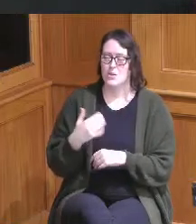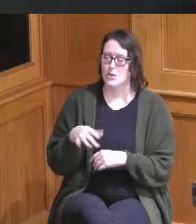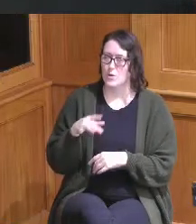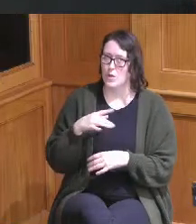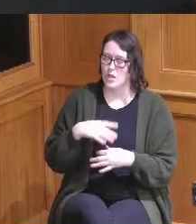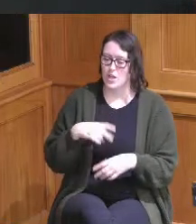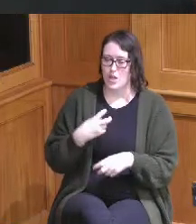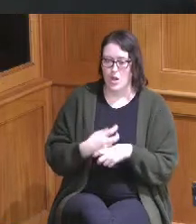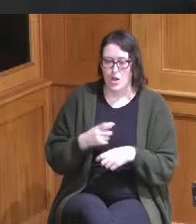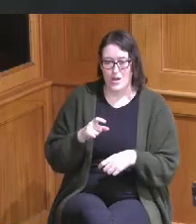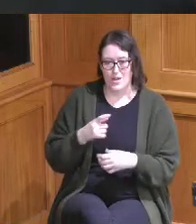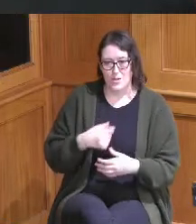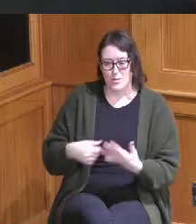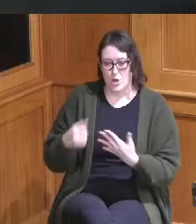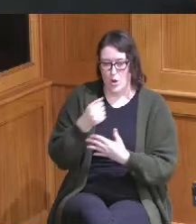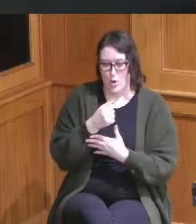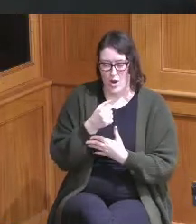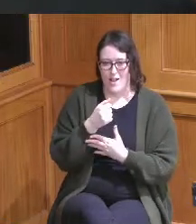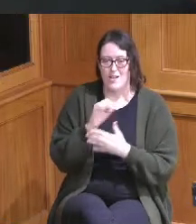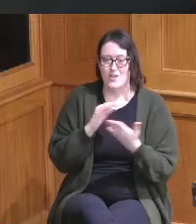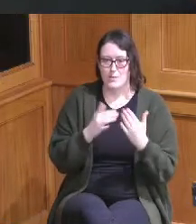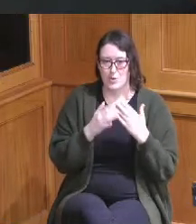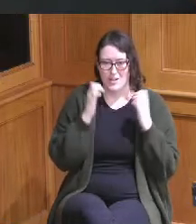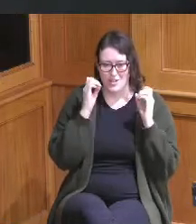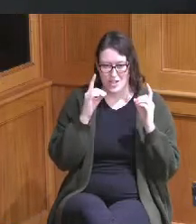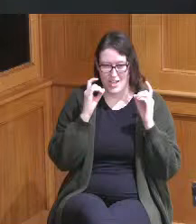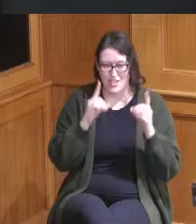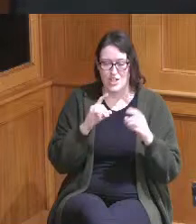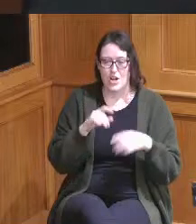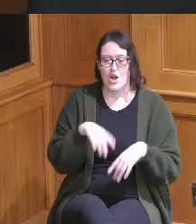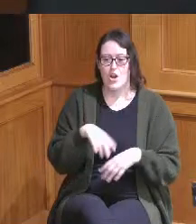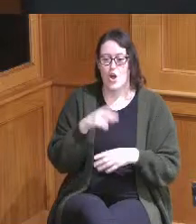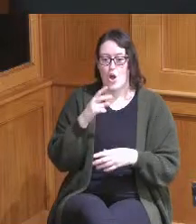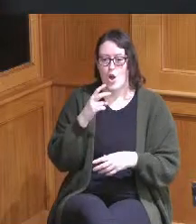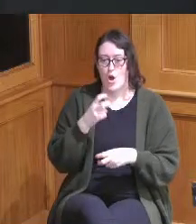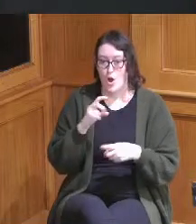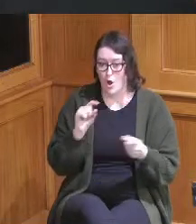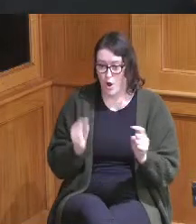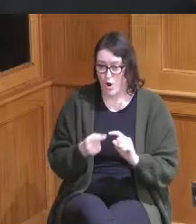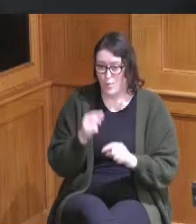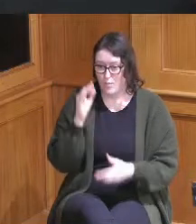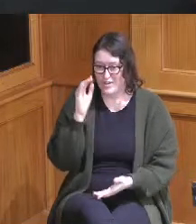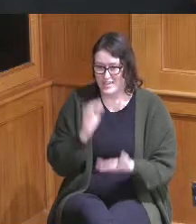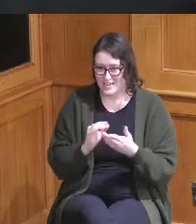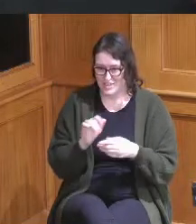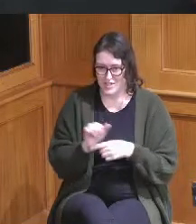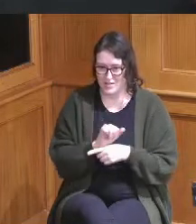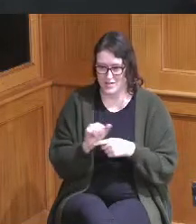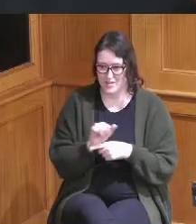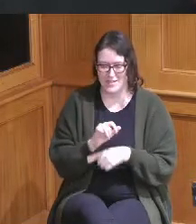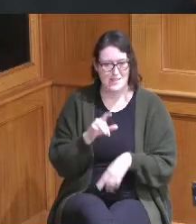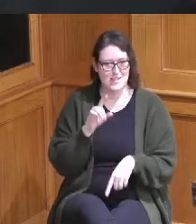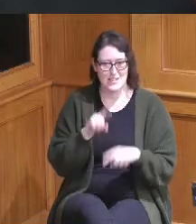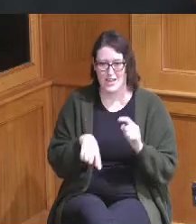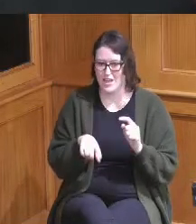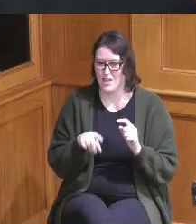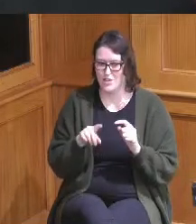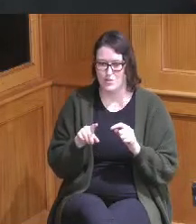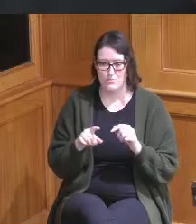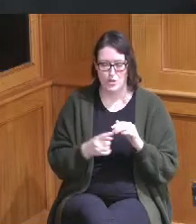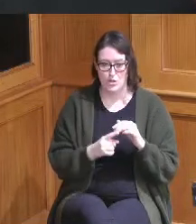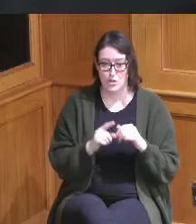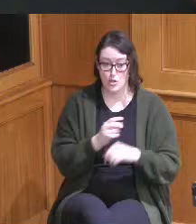prioritize community education on harm reduction practices. We must emphasize the importance of avoiding solitary use,